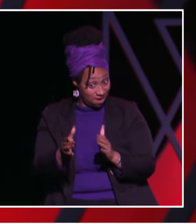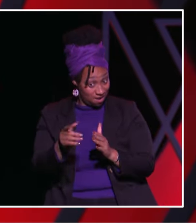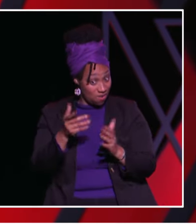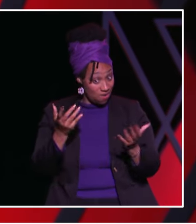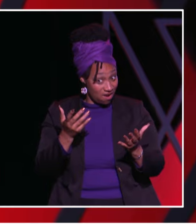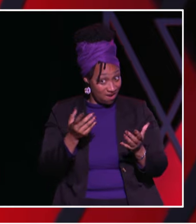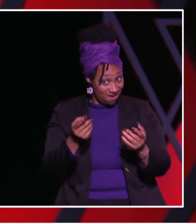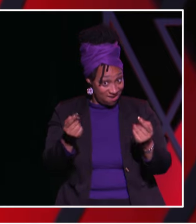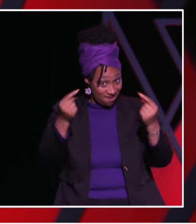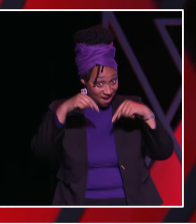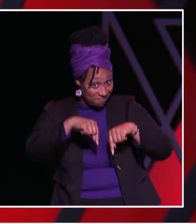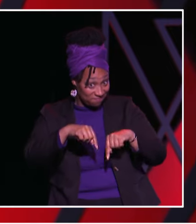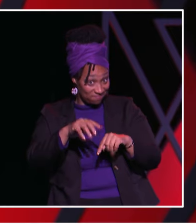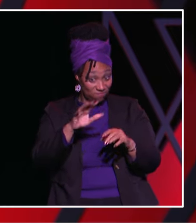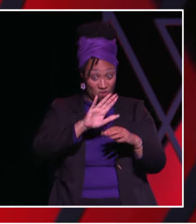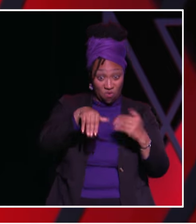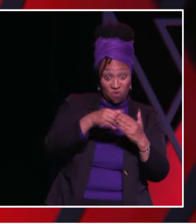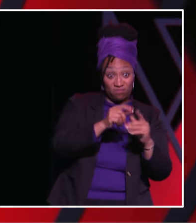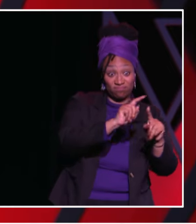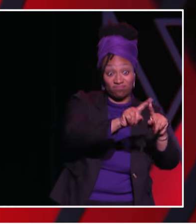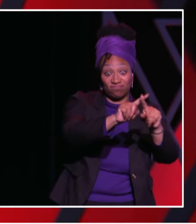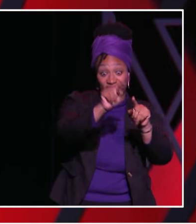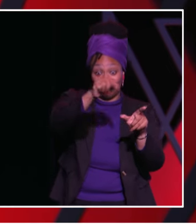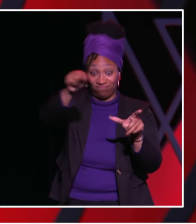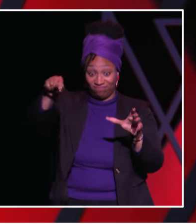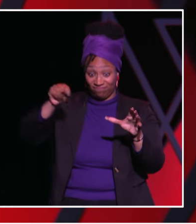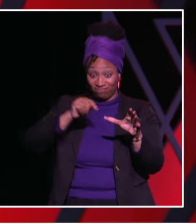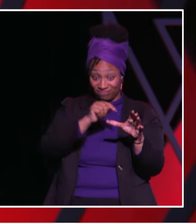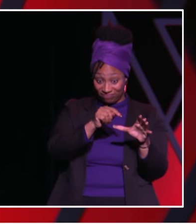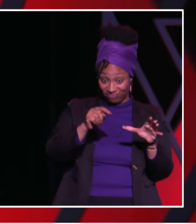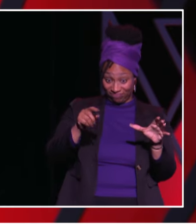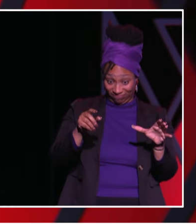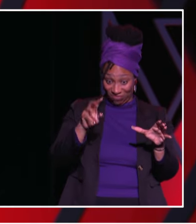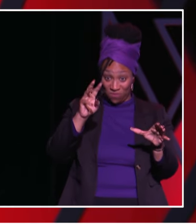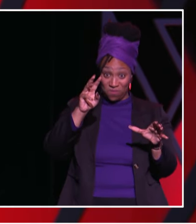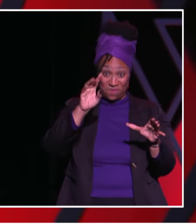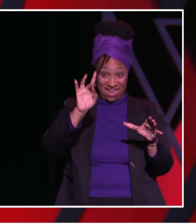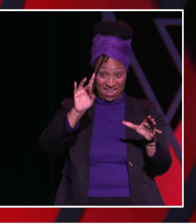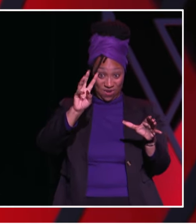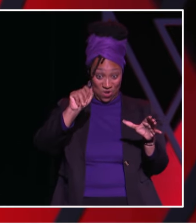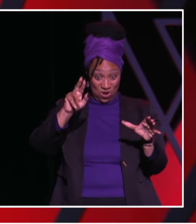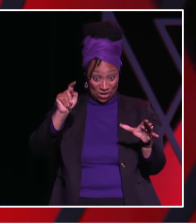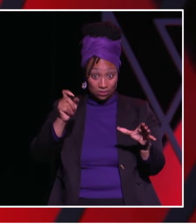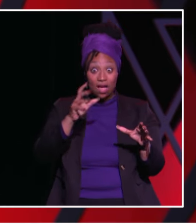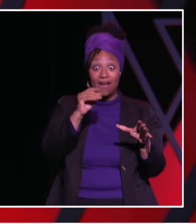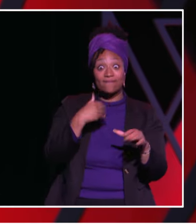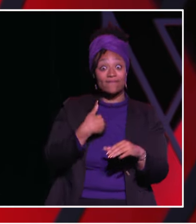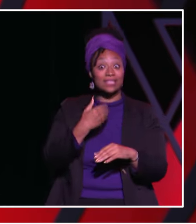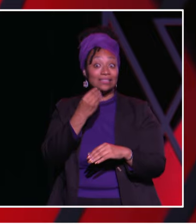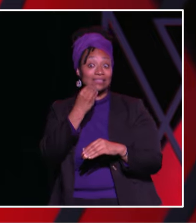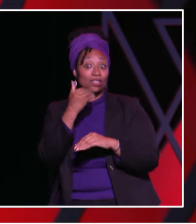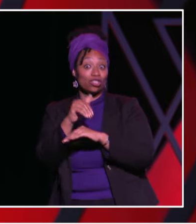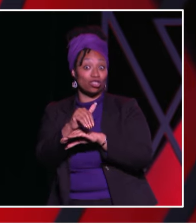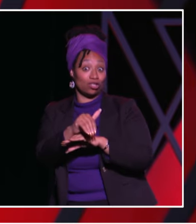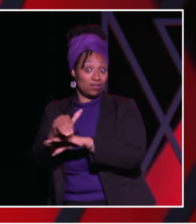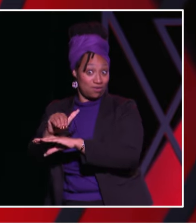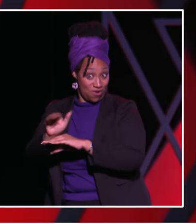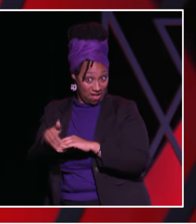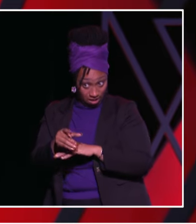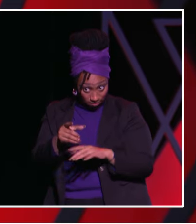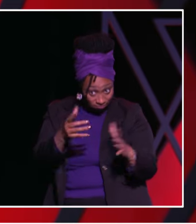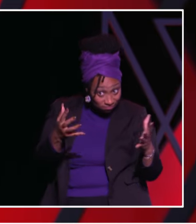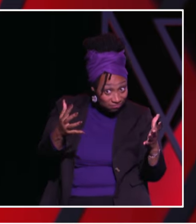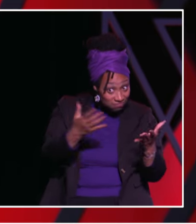And we also have a Dine All Night. So please do me a favor. Do us all a favor. Do our city a